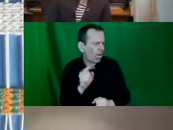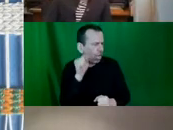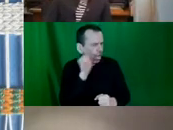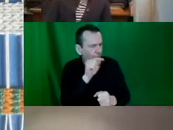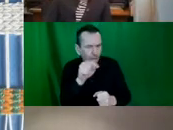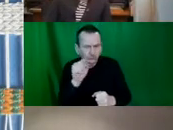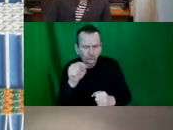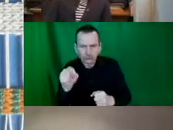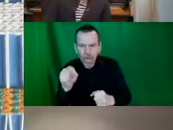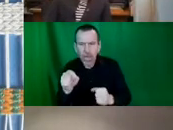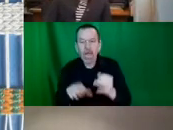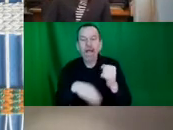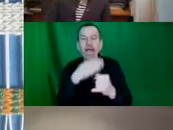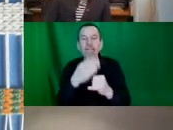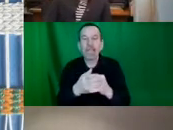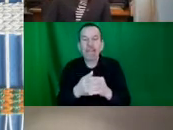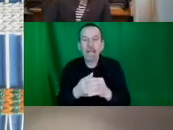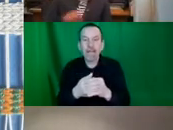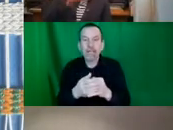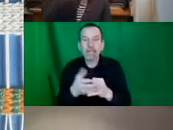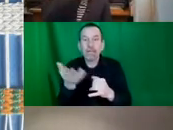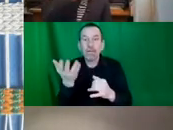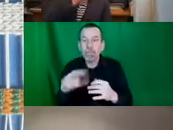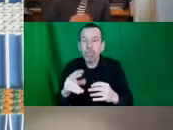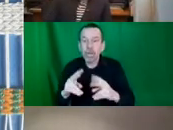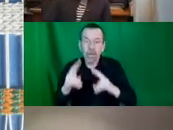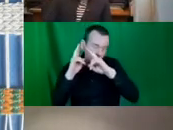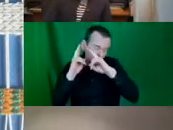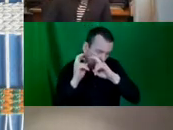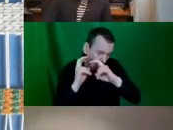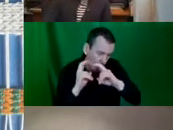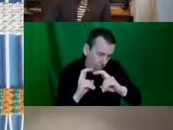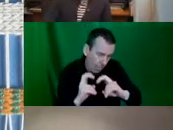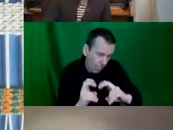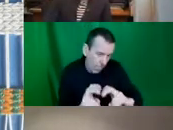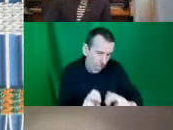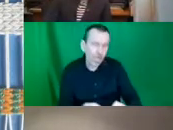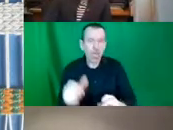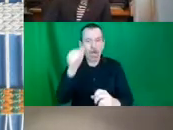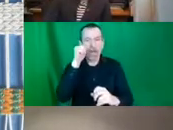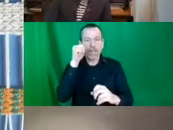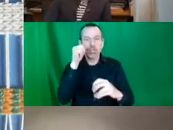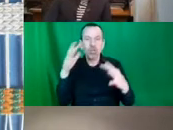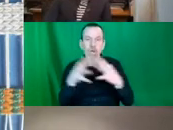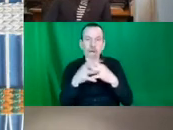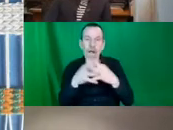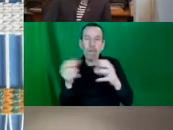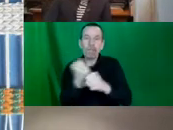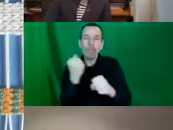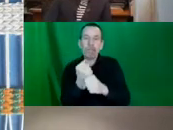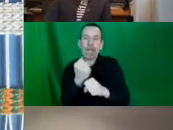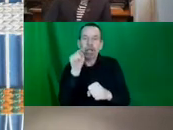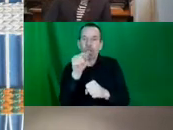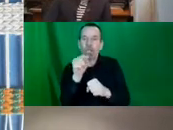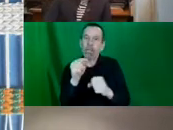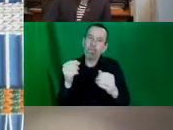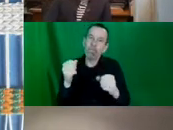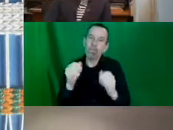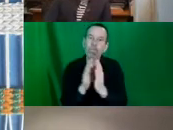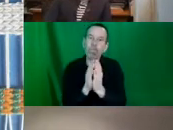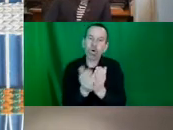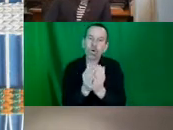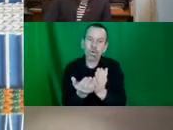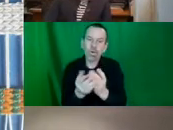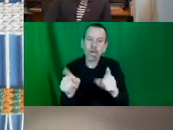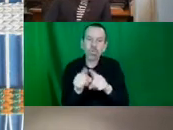analysis directed by Heather and some detective work, I knew the structure and mechanics of this book well. I then created a collation map,